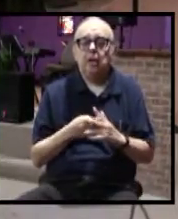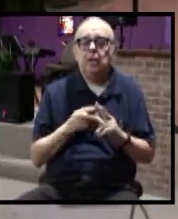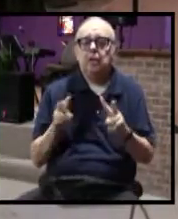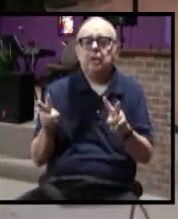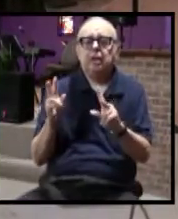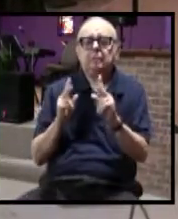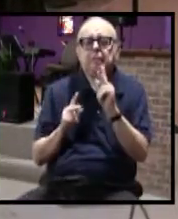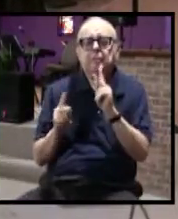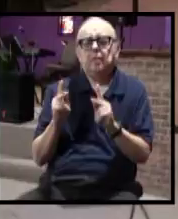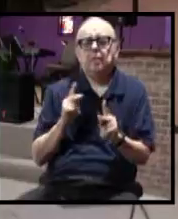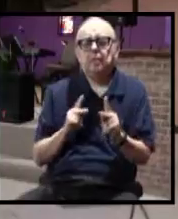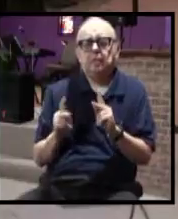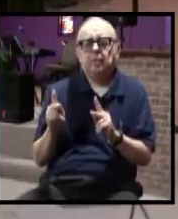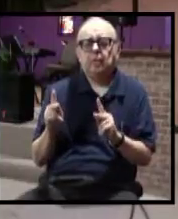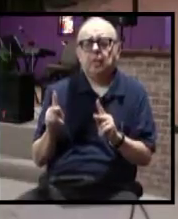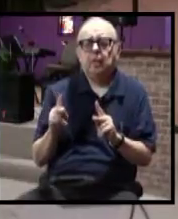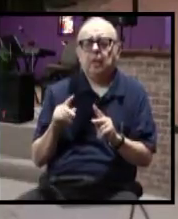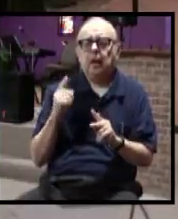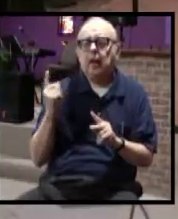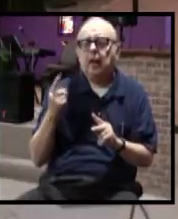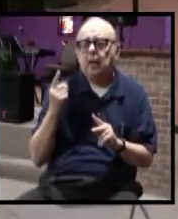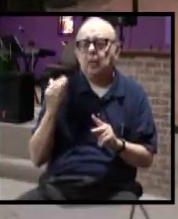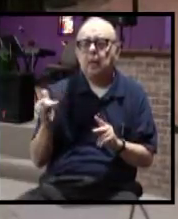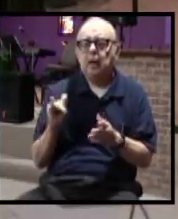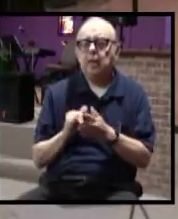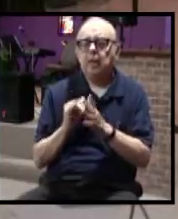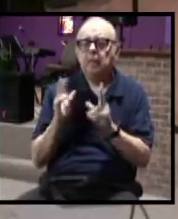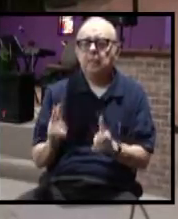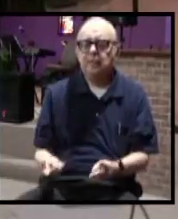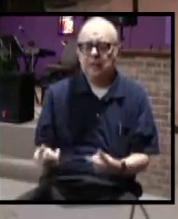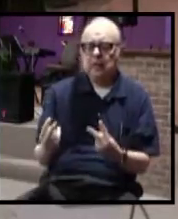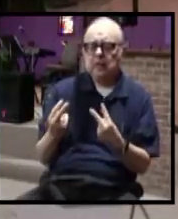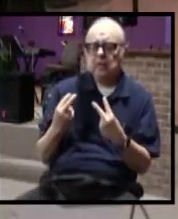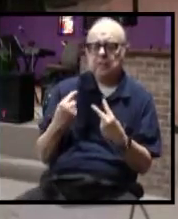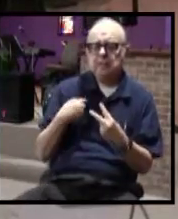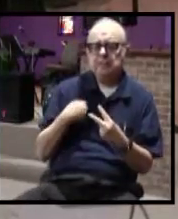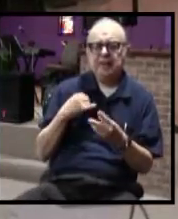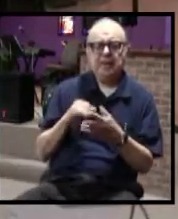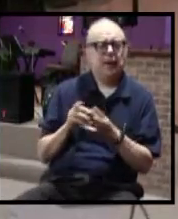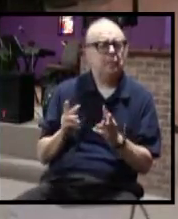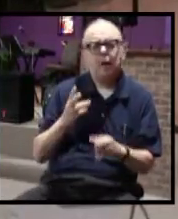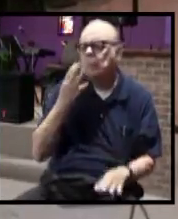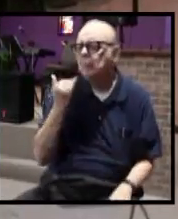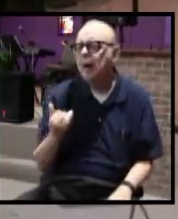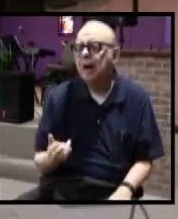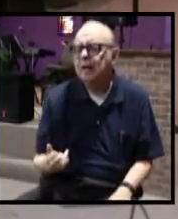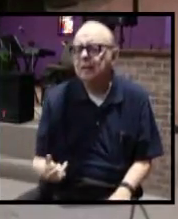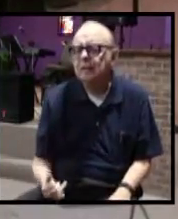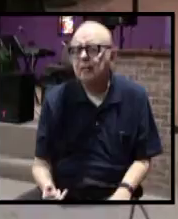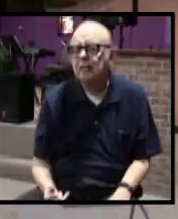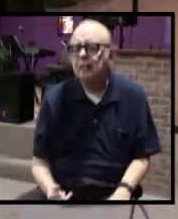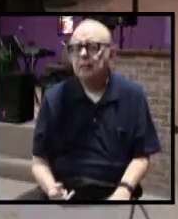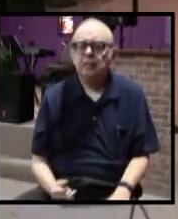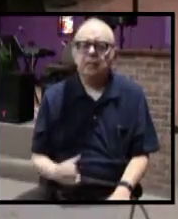And you start looking at people and, and you think, oh, why is that person looking at me that way?